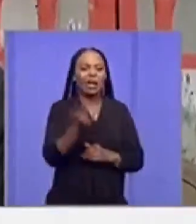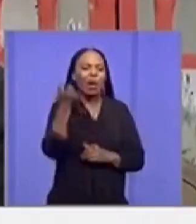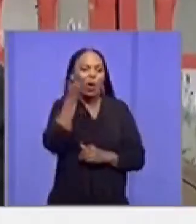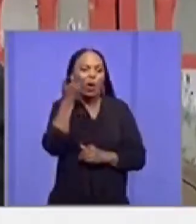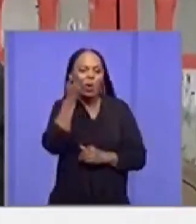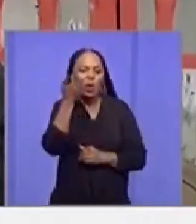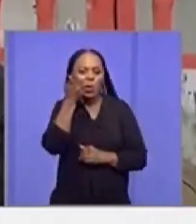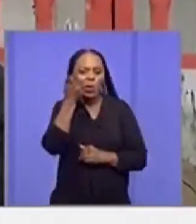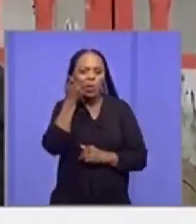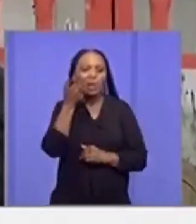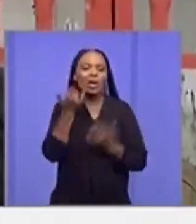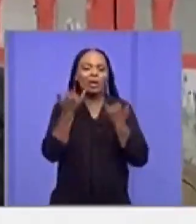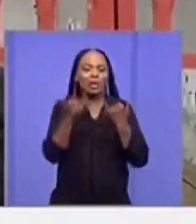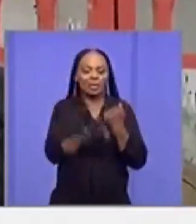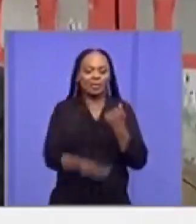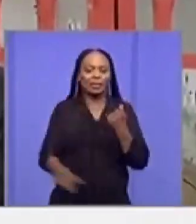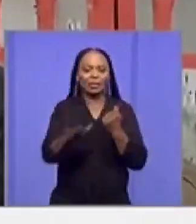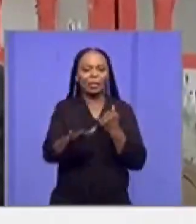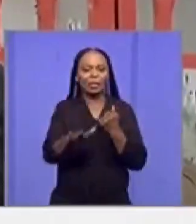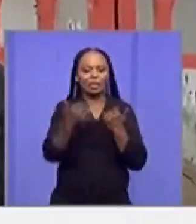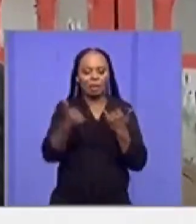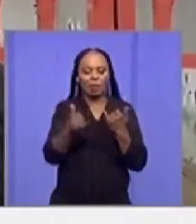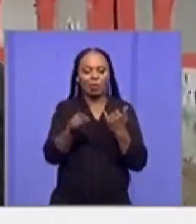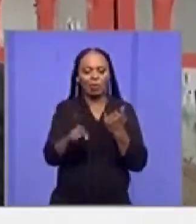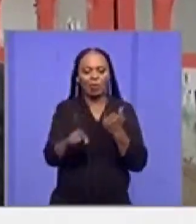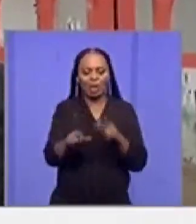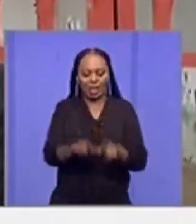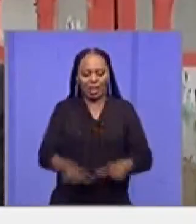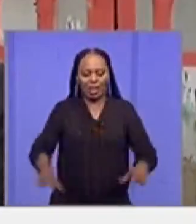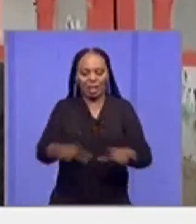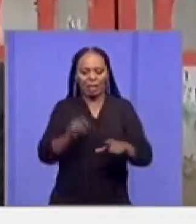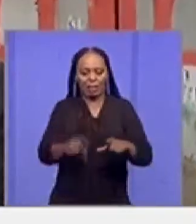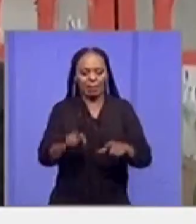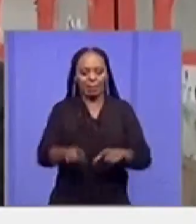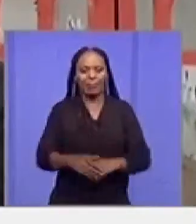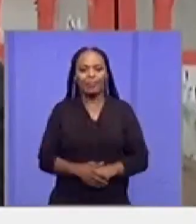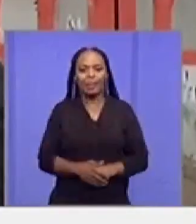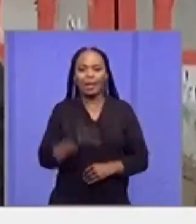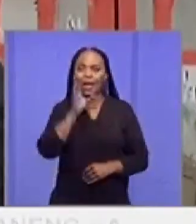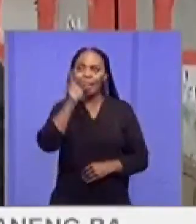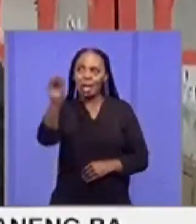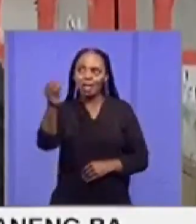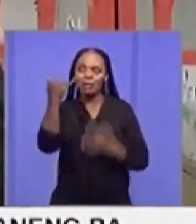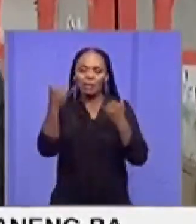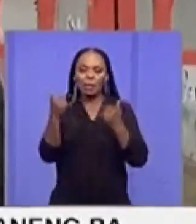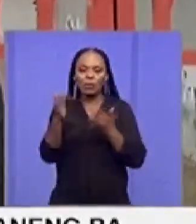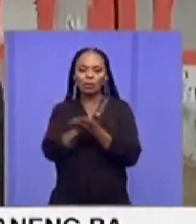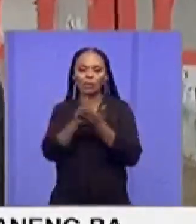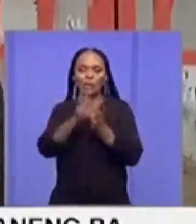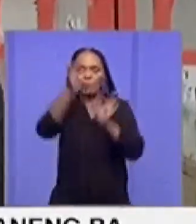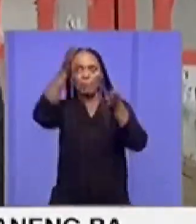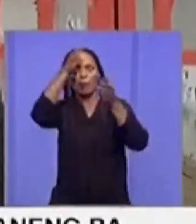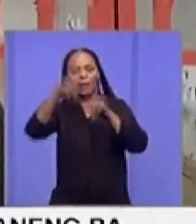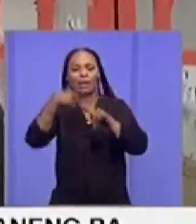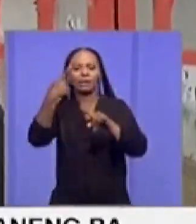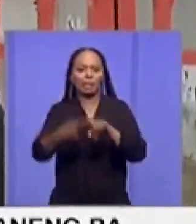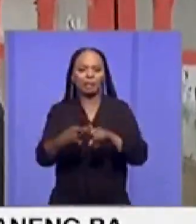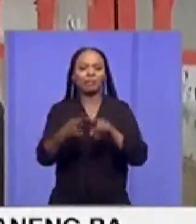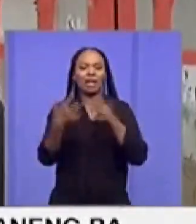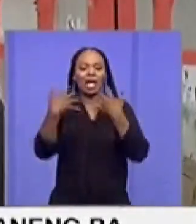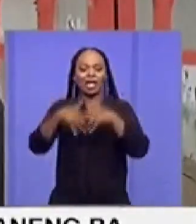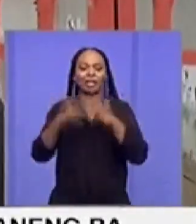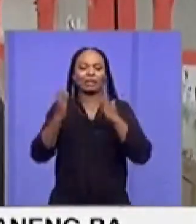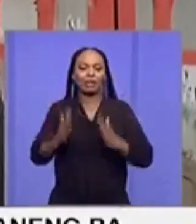mantši kudu mo ka mo morago wa rena. Rile ra re ba le ba ba tsebang dilo tše ba ba di tswelang